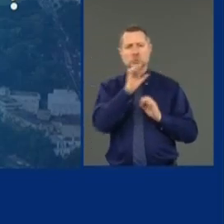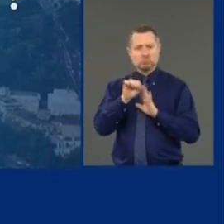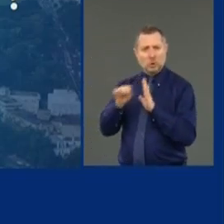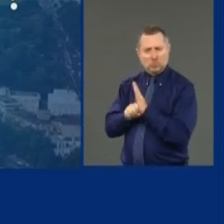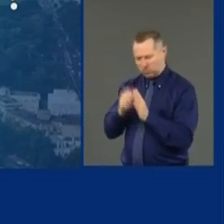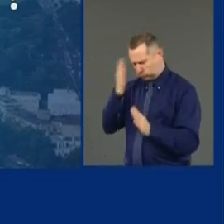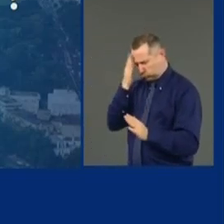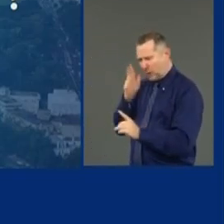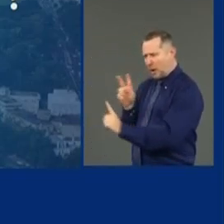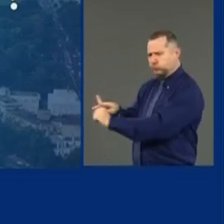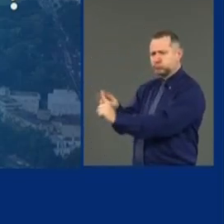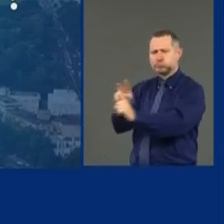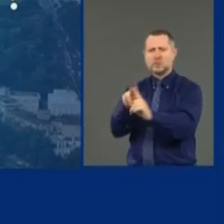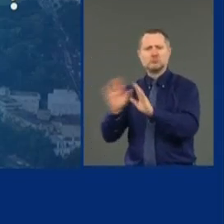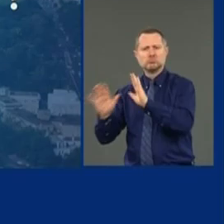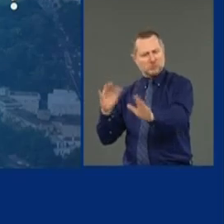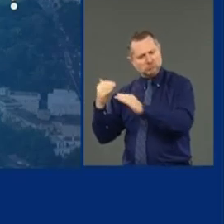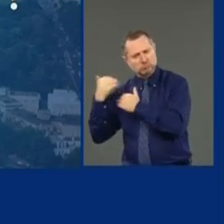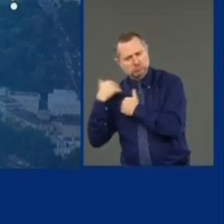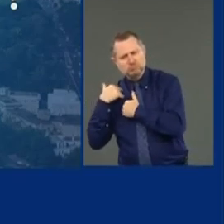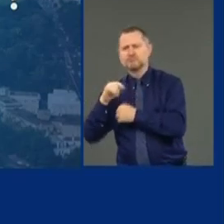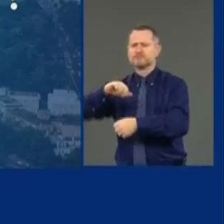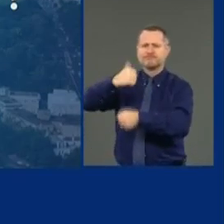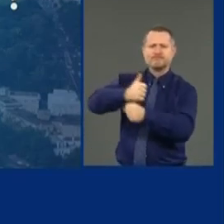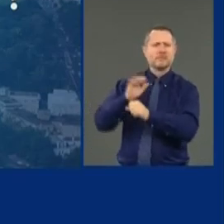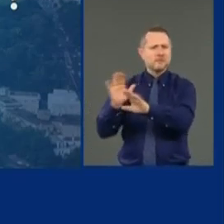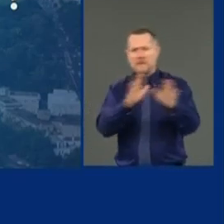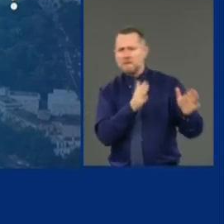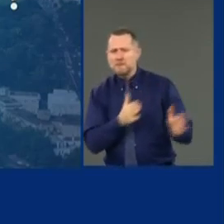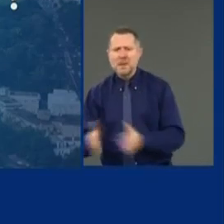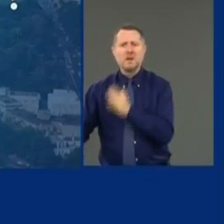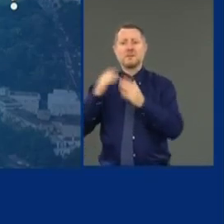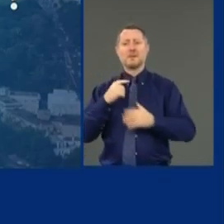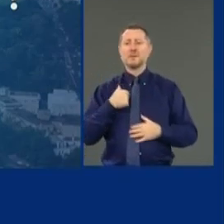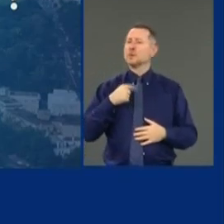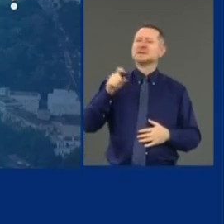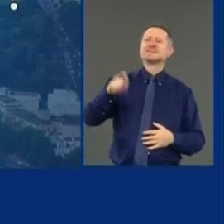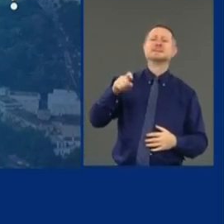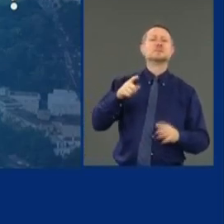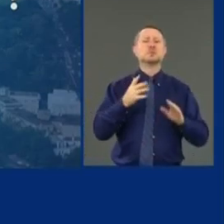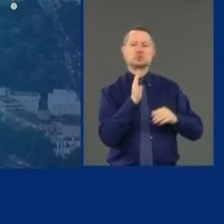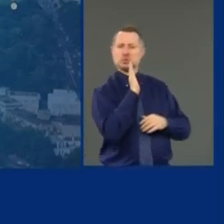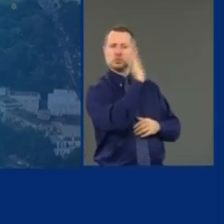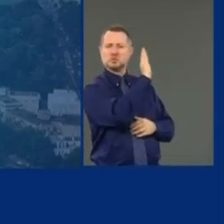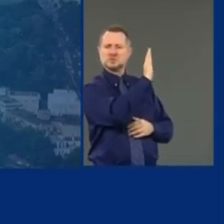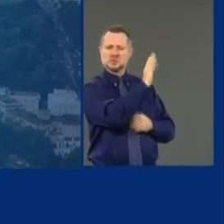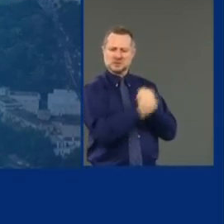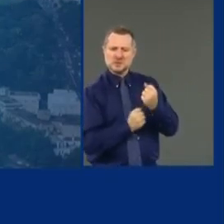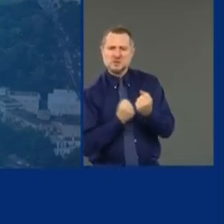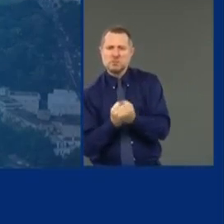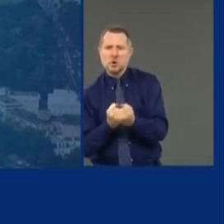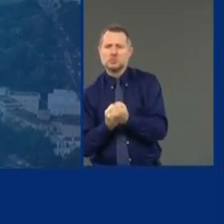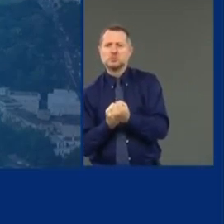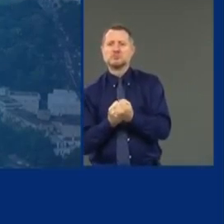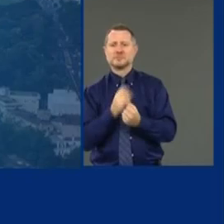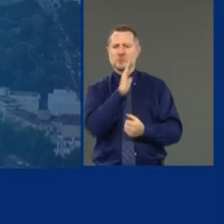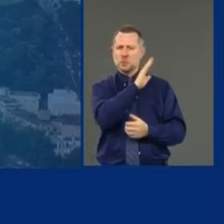states are implementing their plans, but we need support from the federal government, and that's the role of the federal